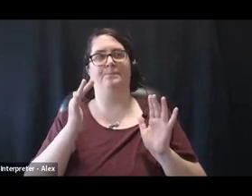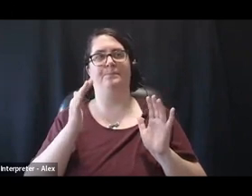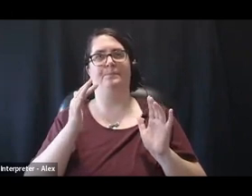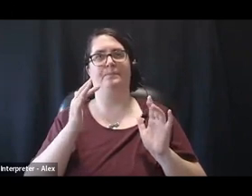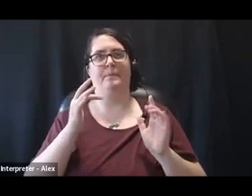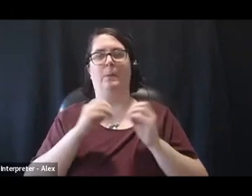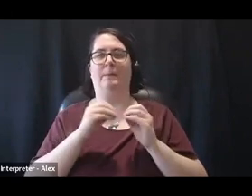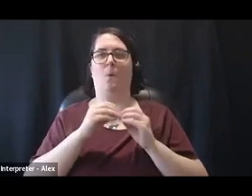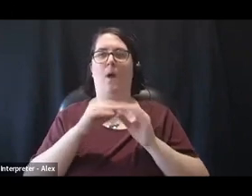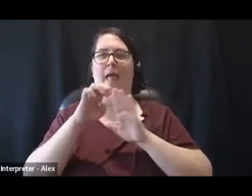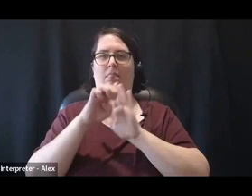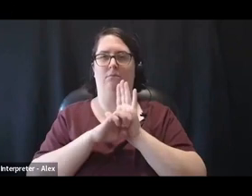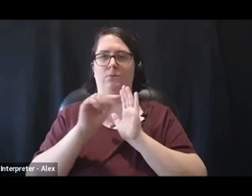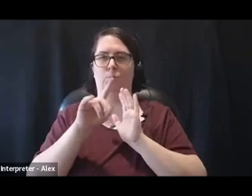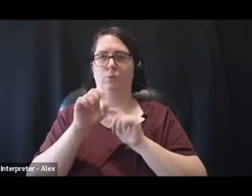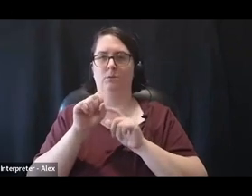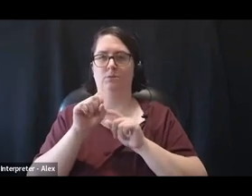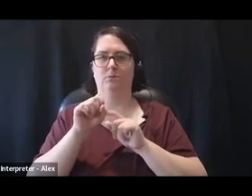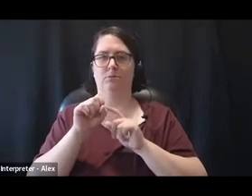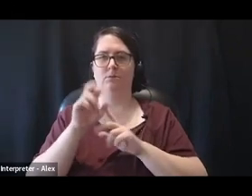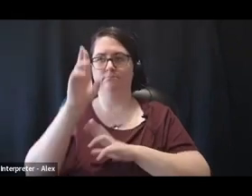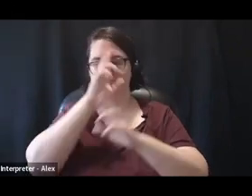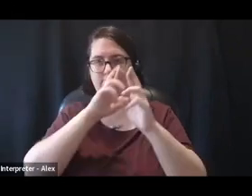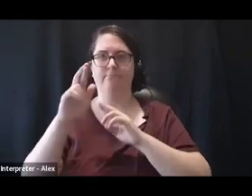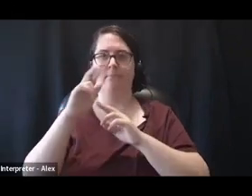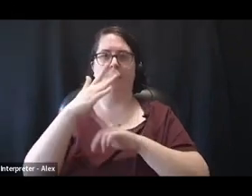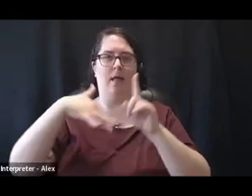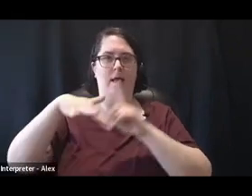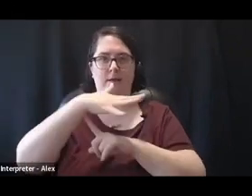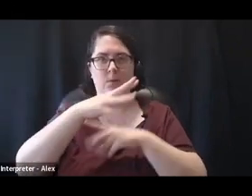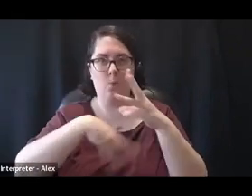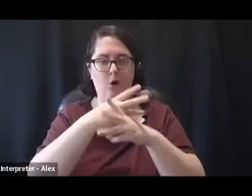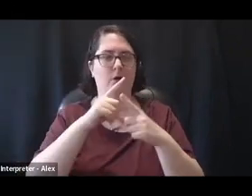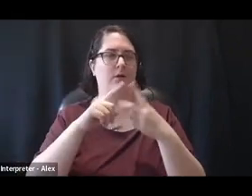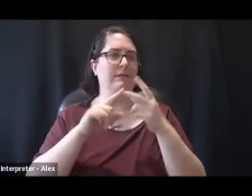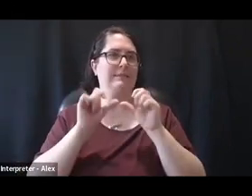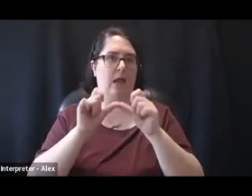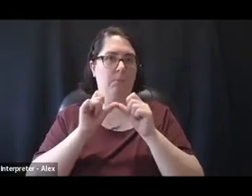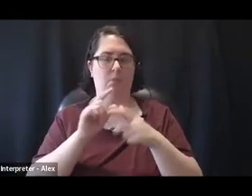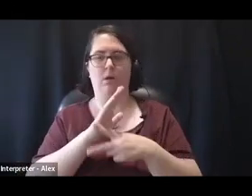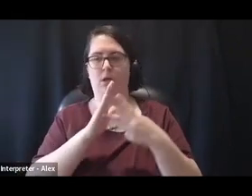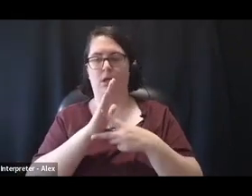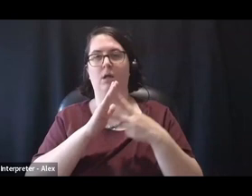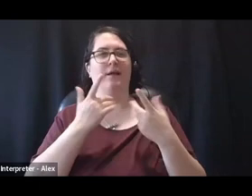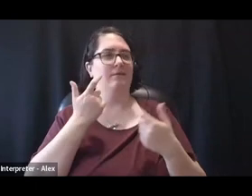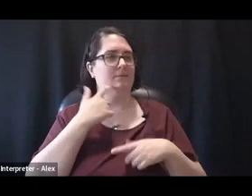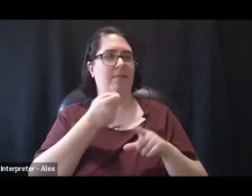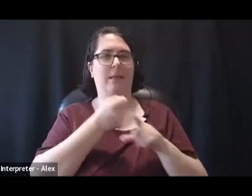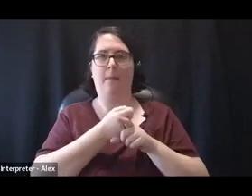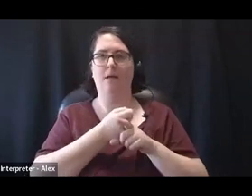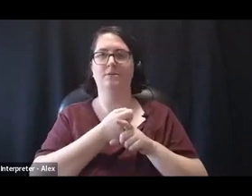ethical tools, which means environmental sustainability. So we had mentioned the impact